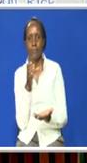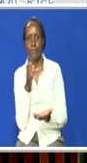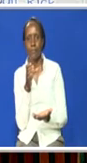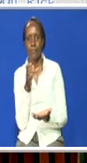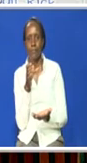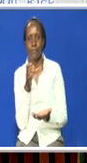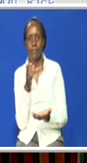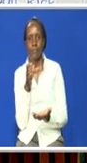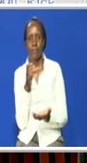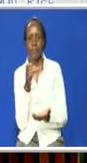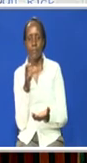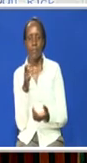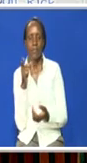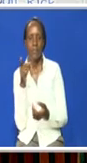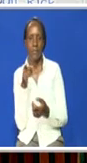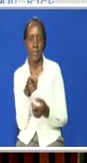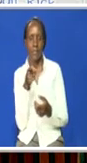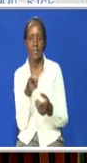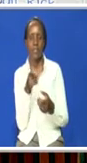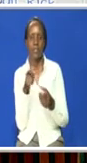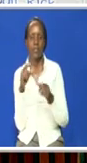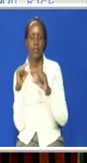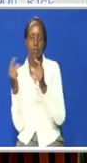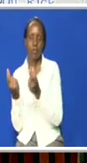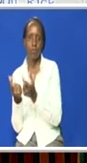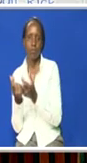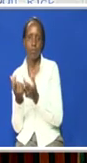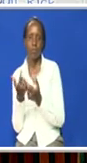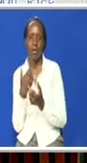In this group, I have